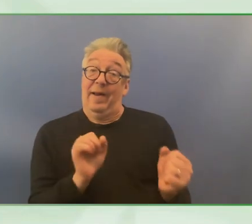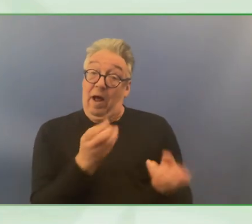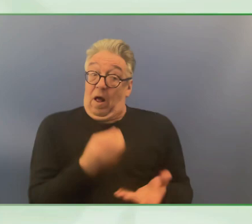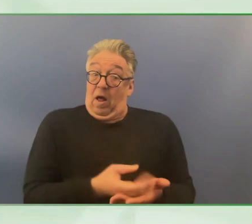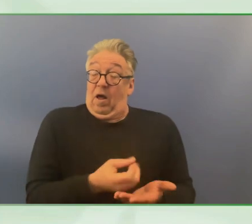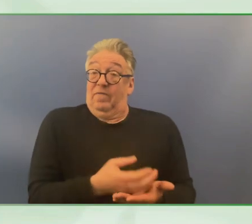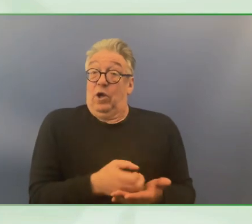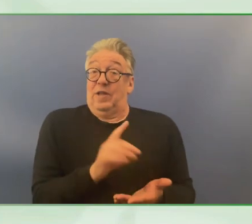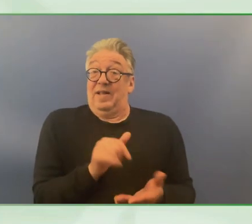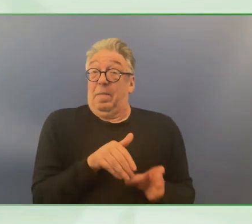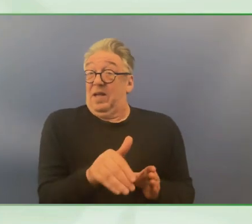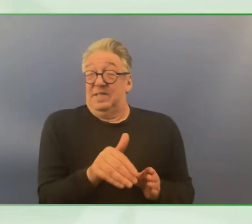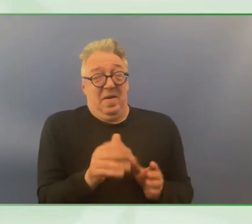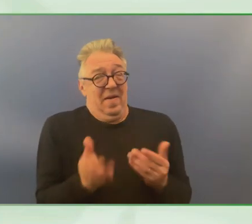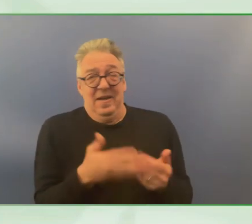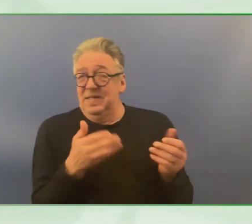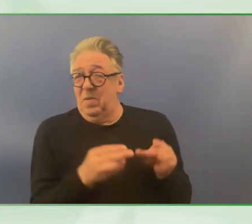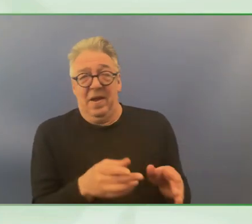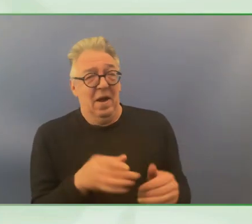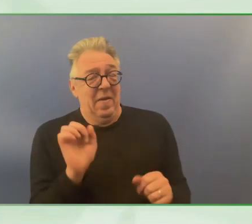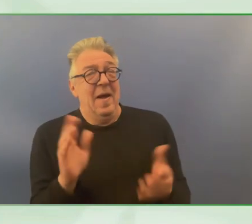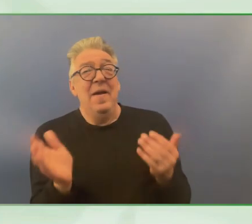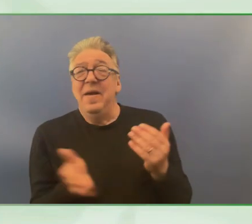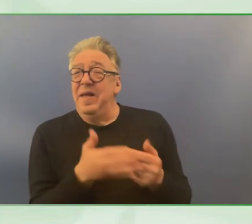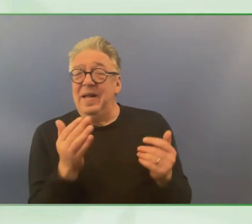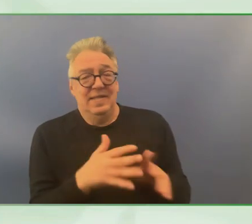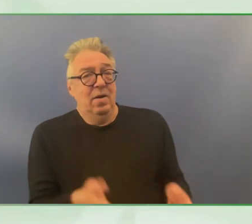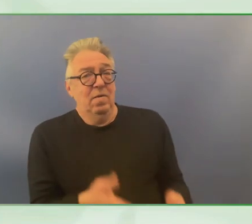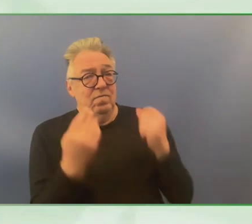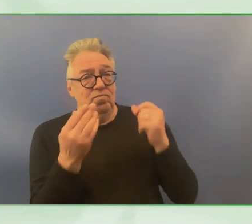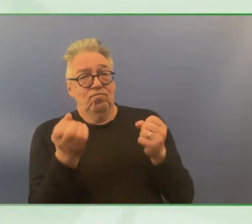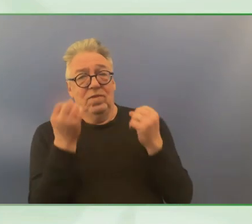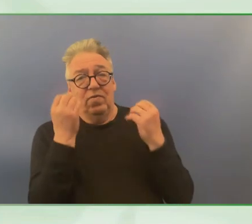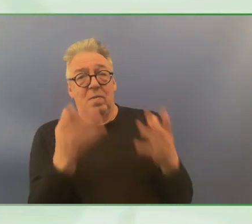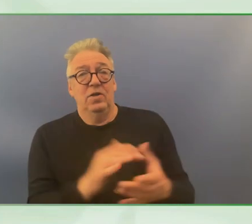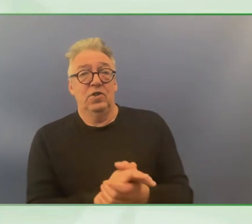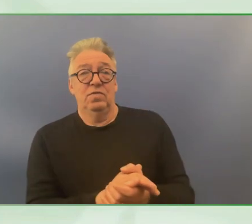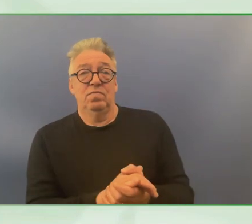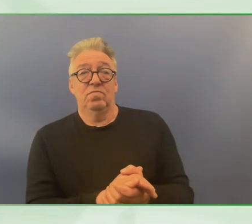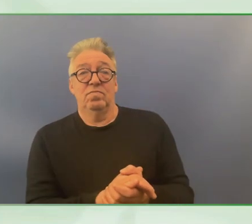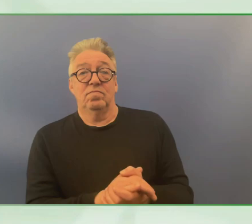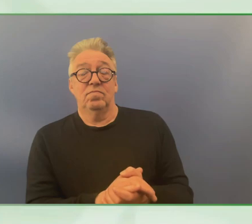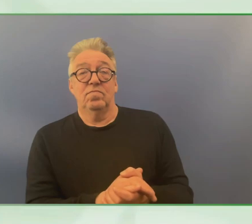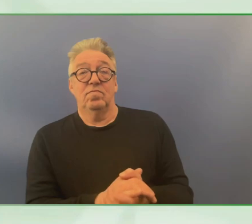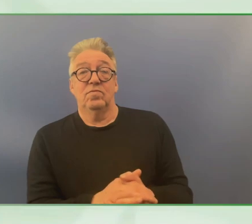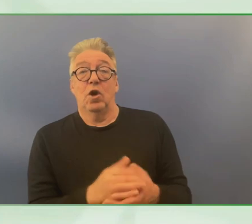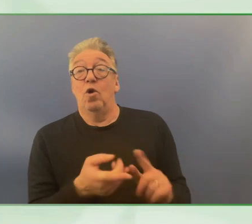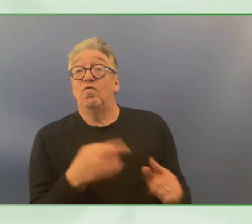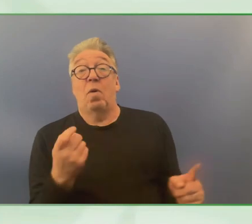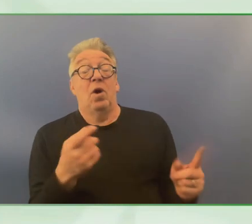really easy way. You can easily access information that is embedded in reports,